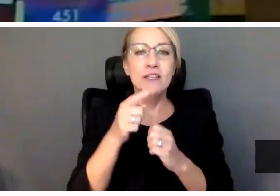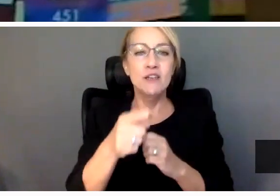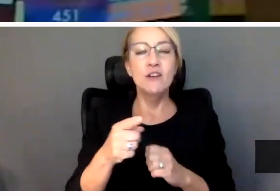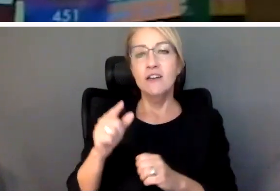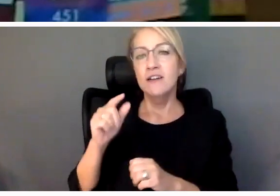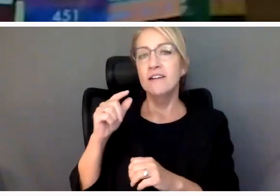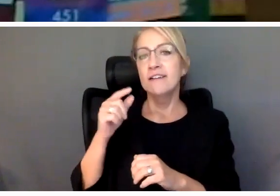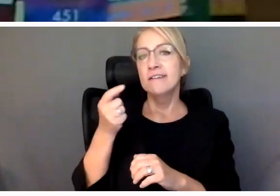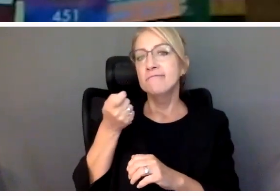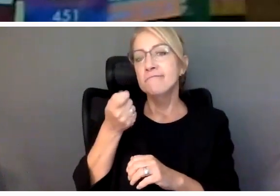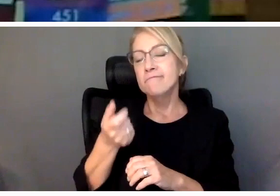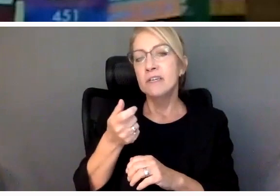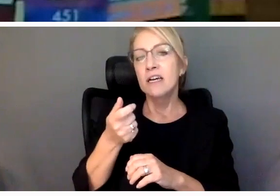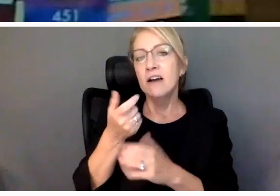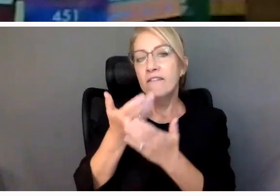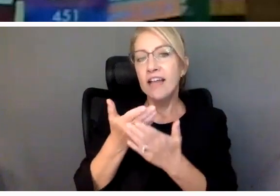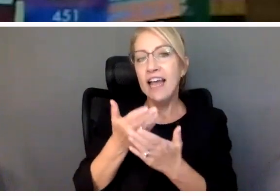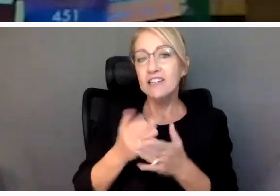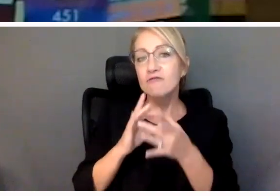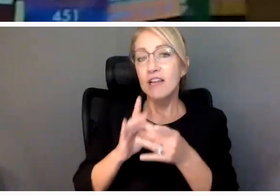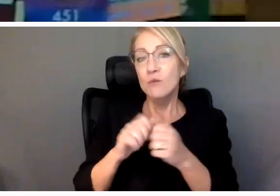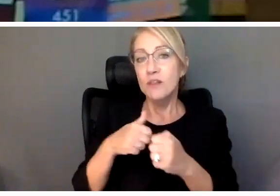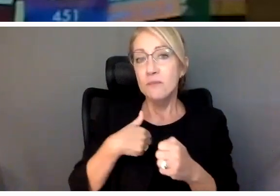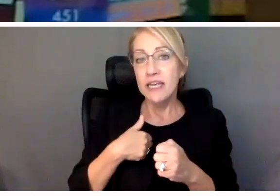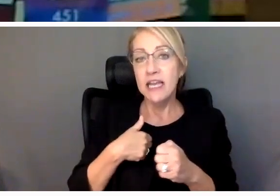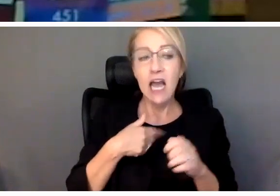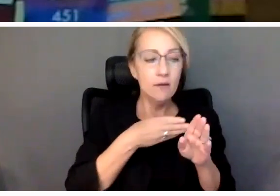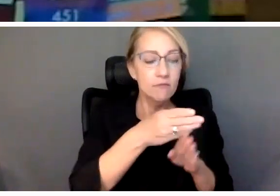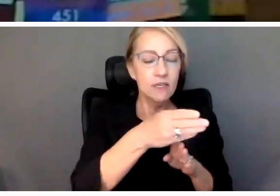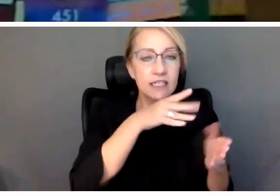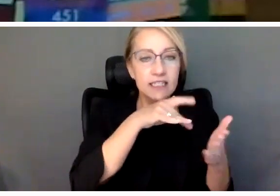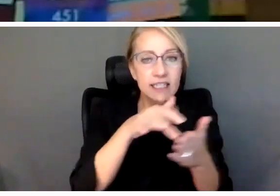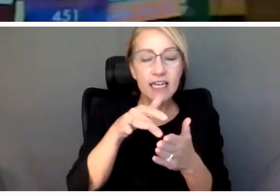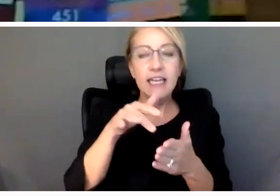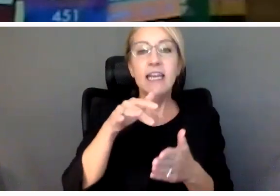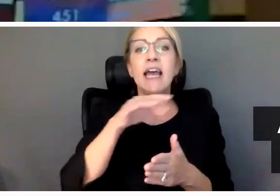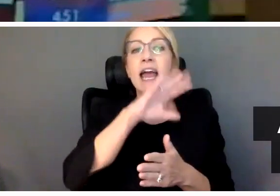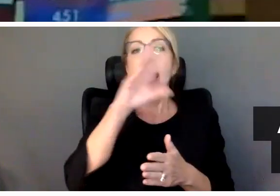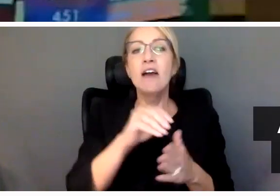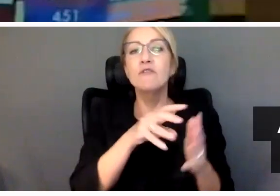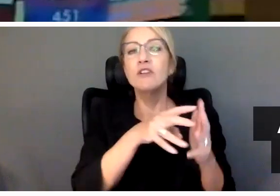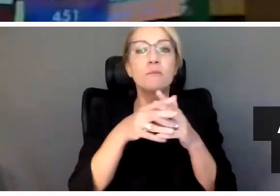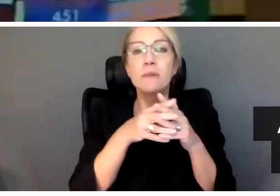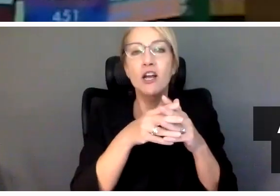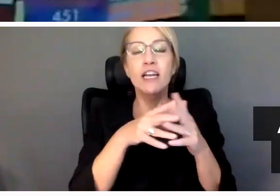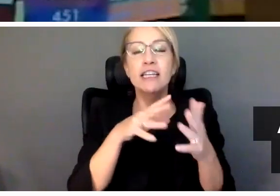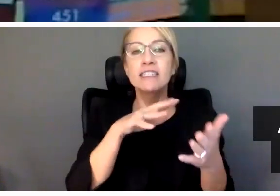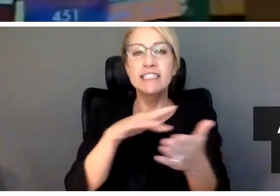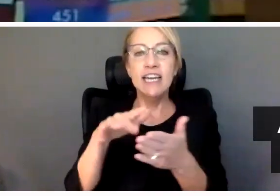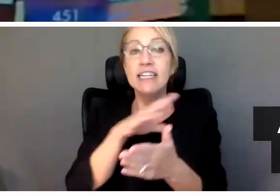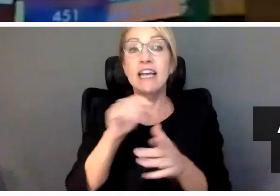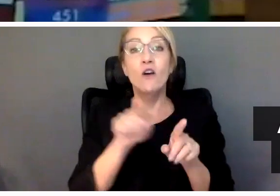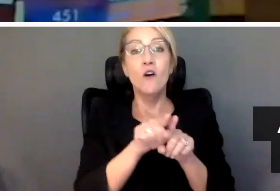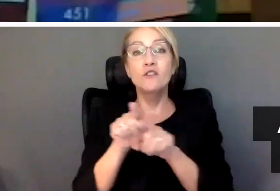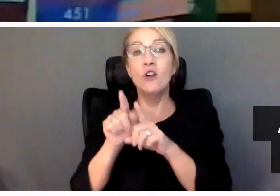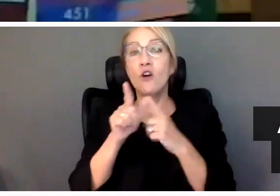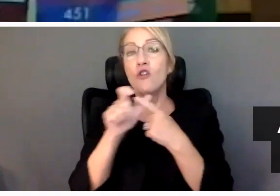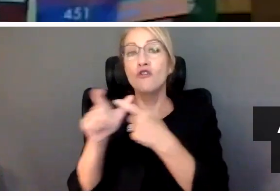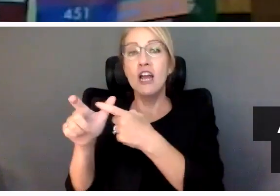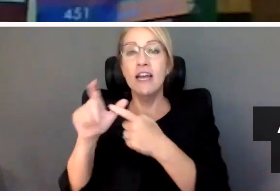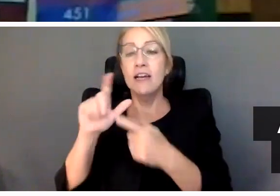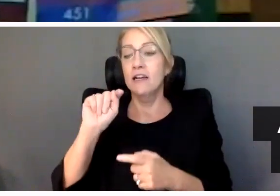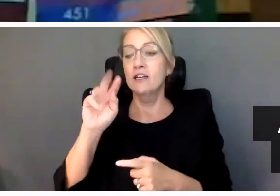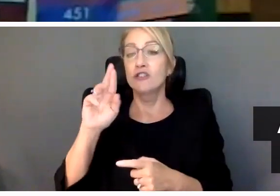an African American Studies major, and I also ran track. And so to discuss with you,